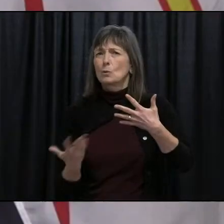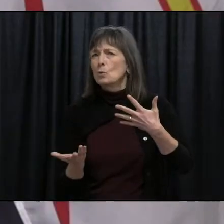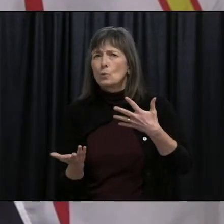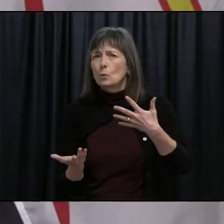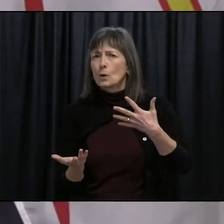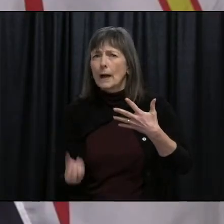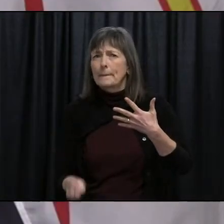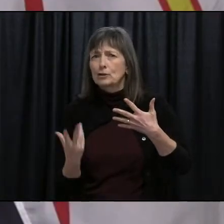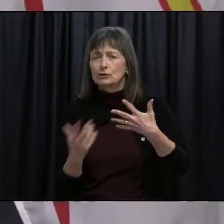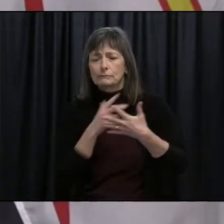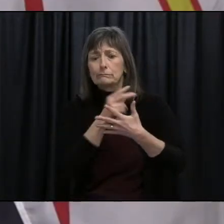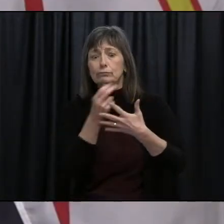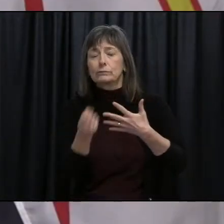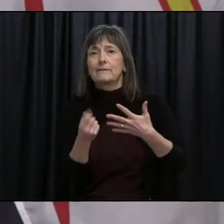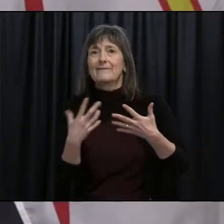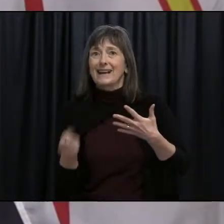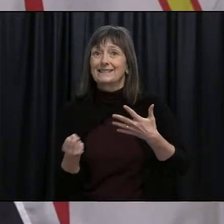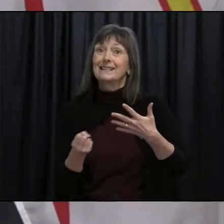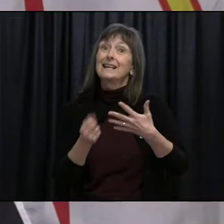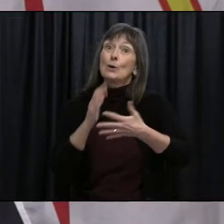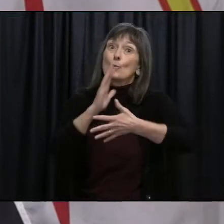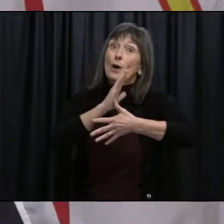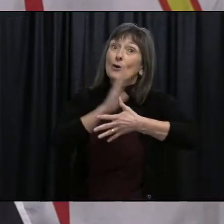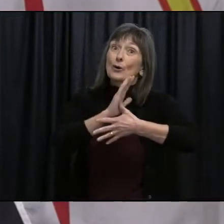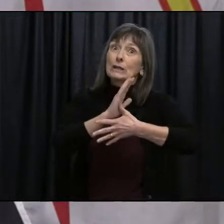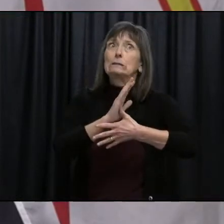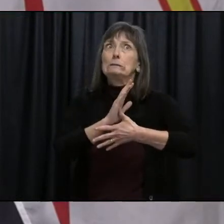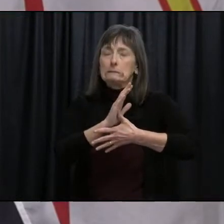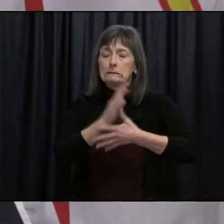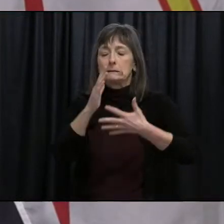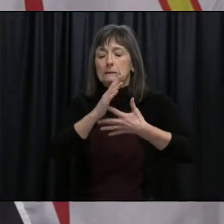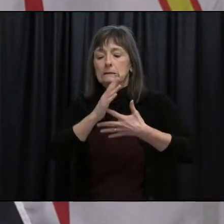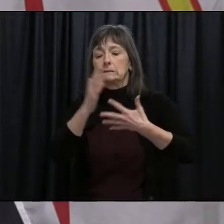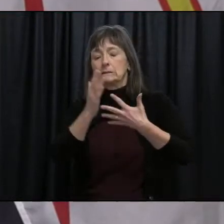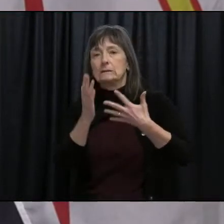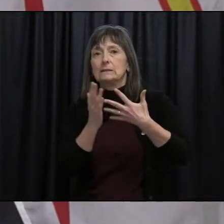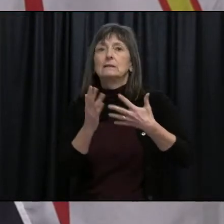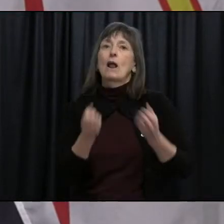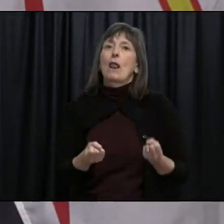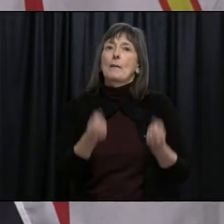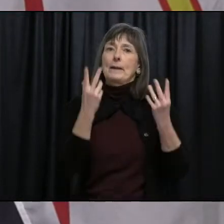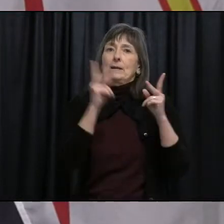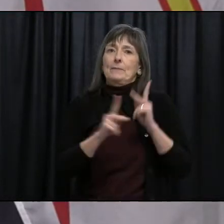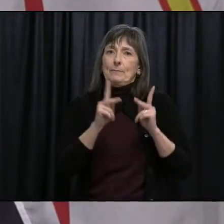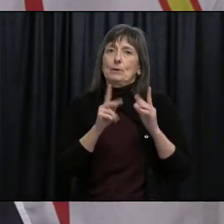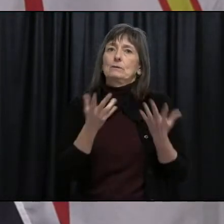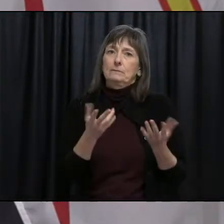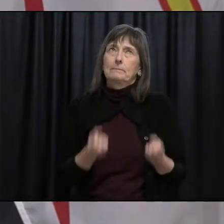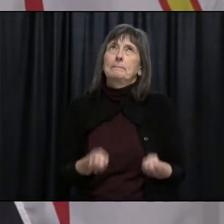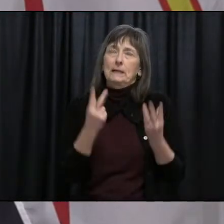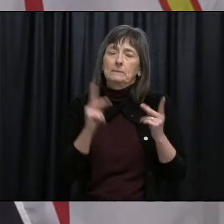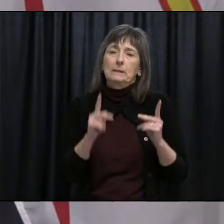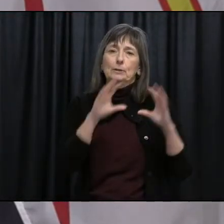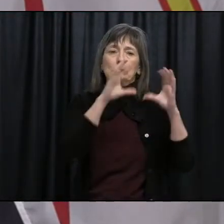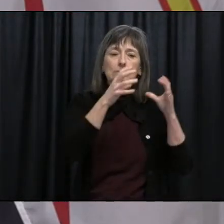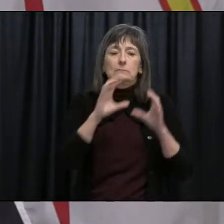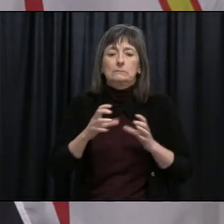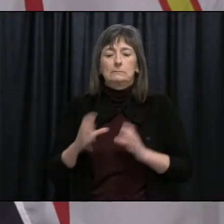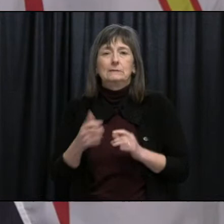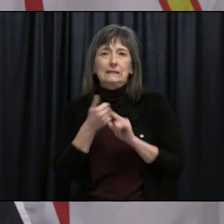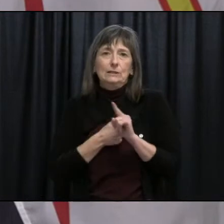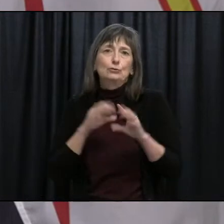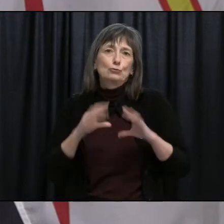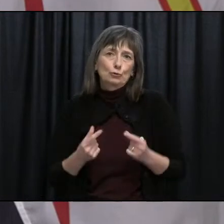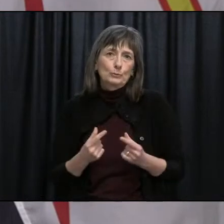So, the priority groups, there's a lot of people in the priority groups. And certainly we know that